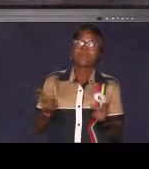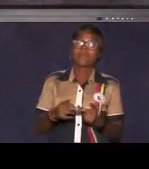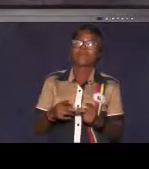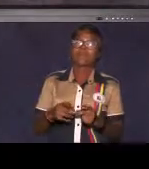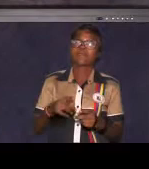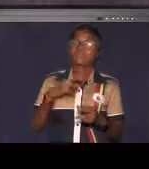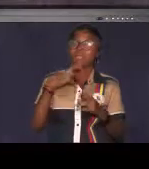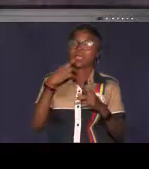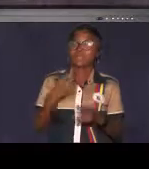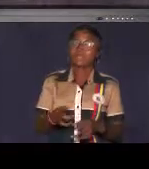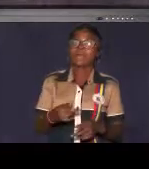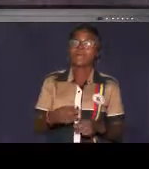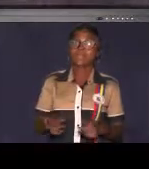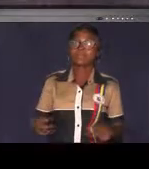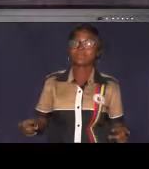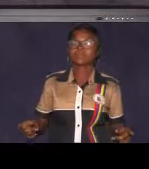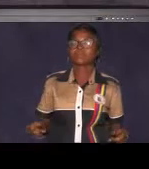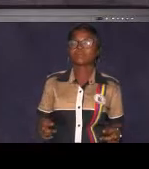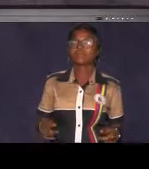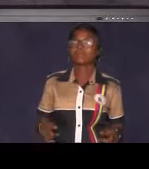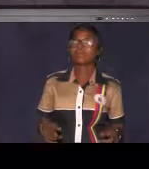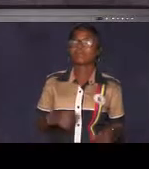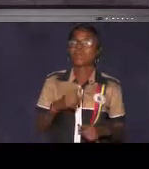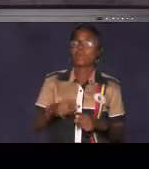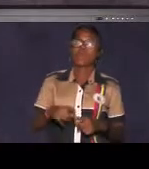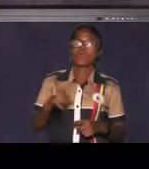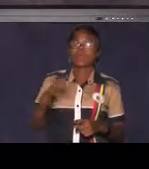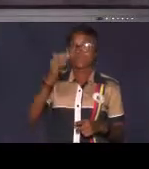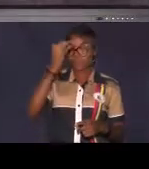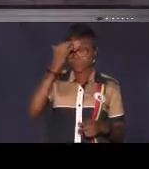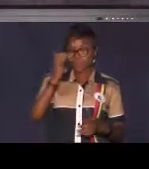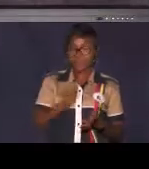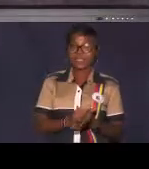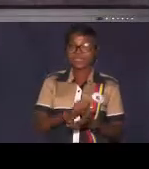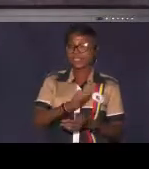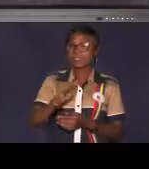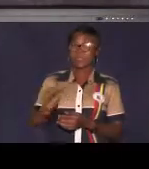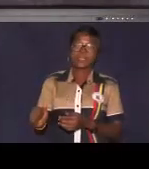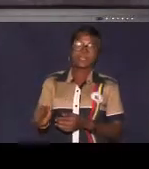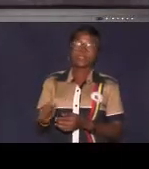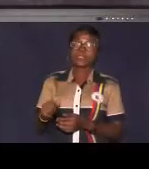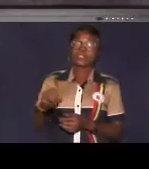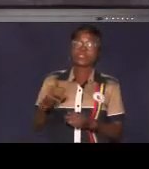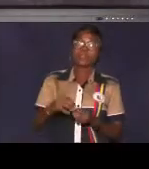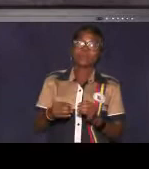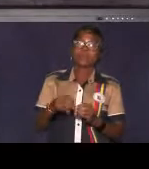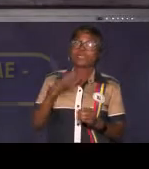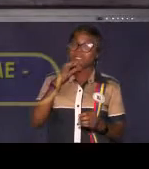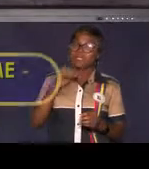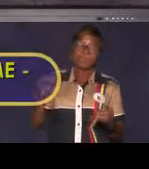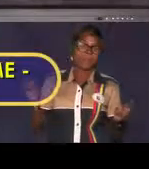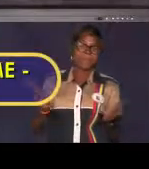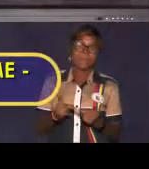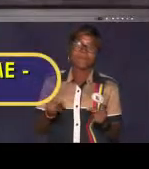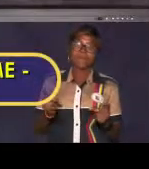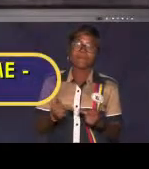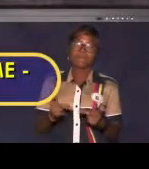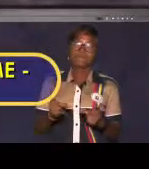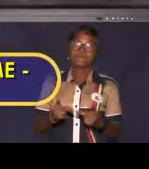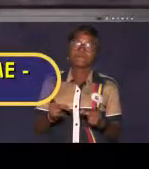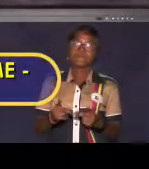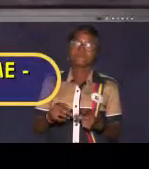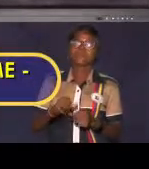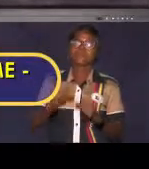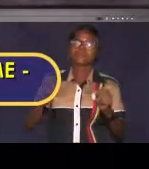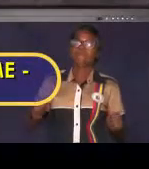square. Okay, but when you know that a number is a perfect square, how do